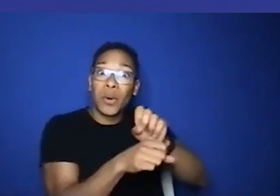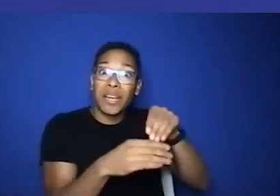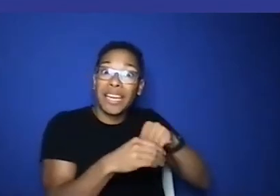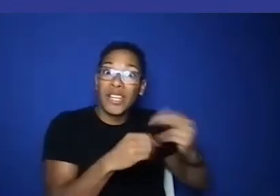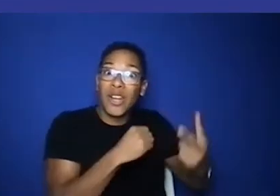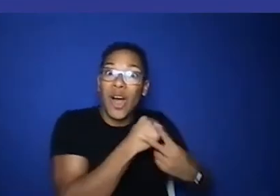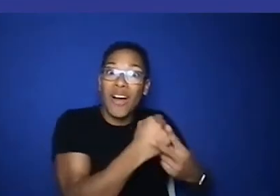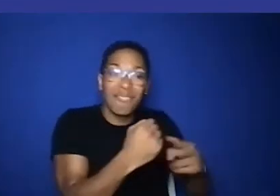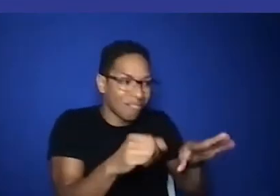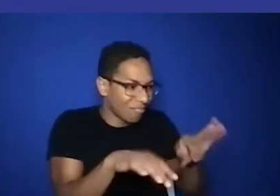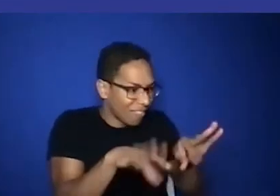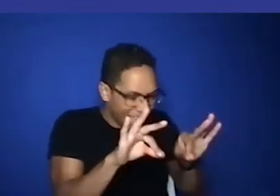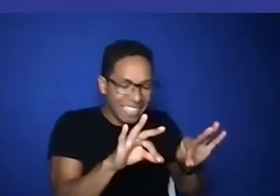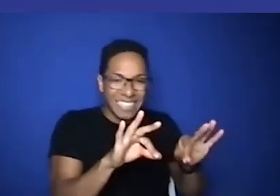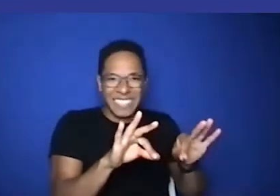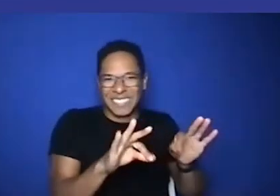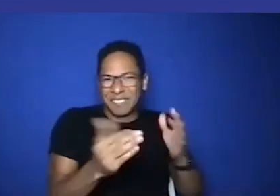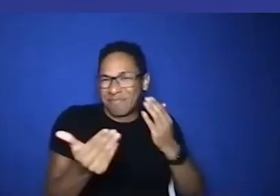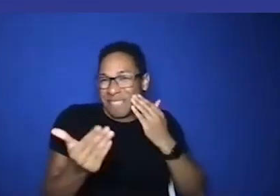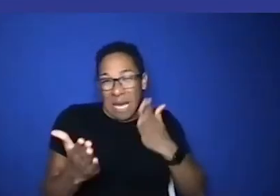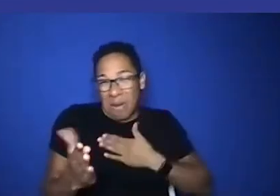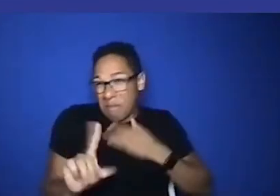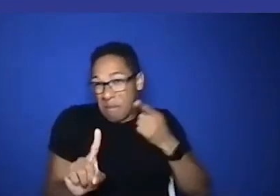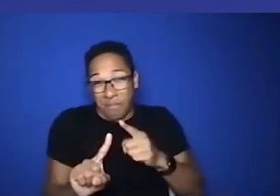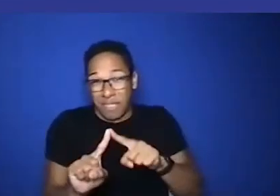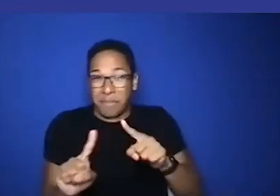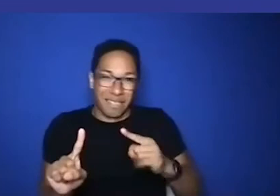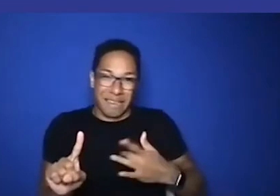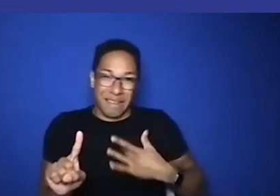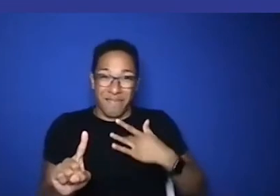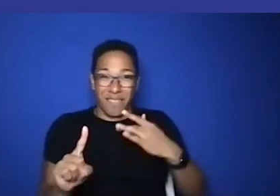I'm not sure where I'm going here, but I feel like it's somehow connected.